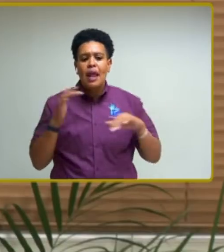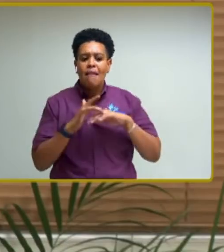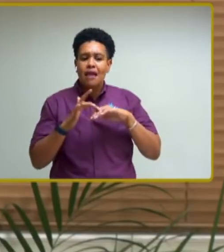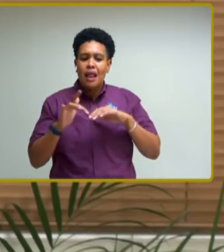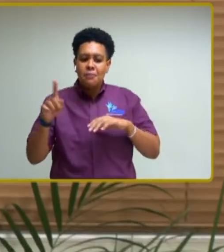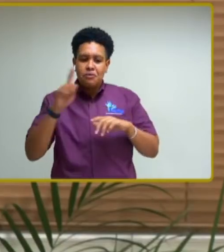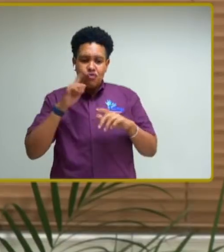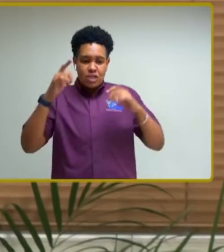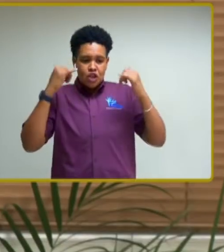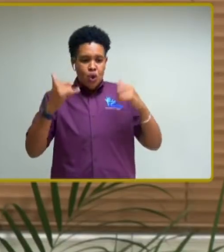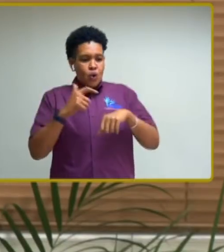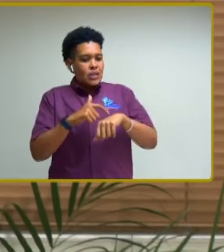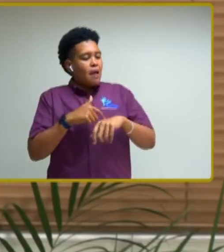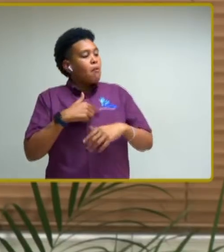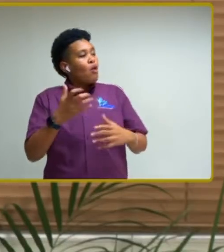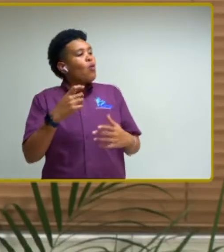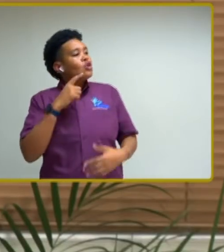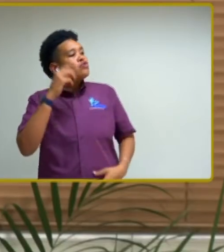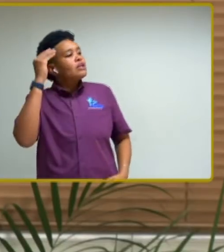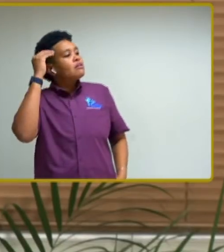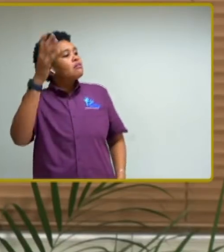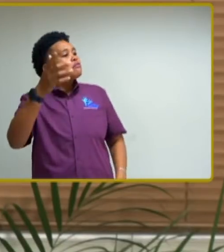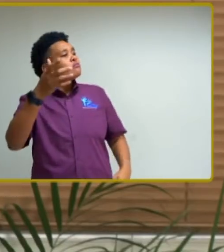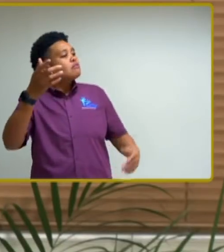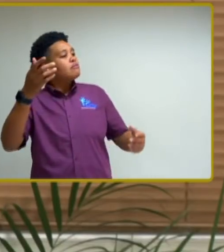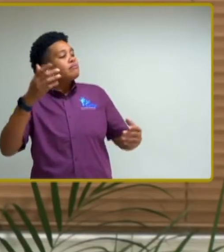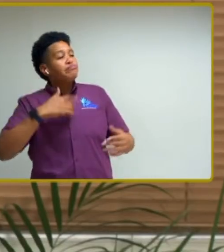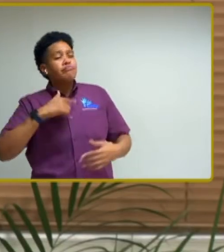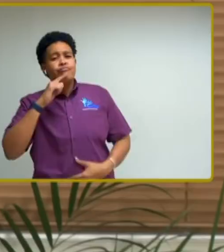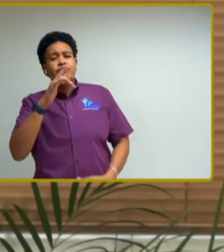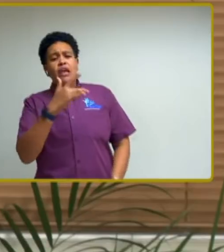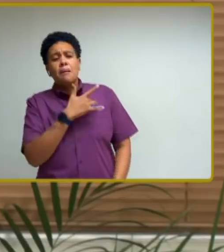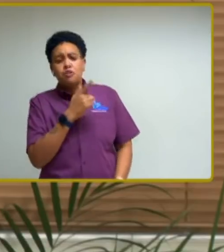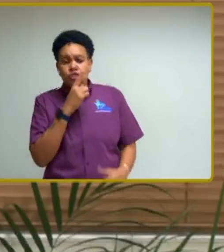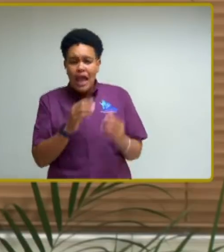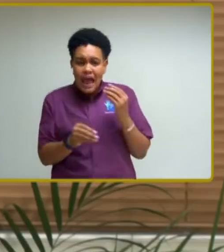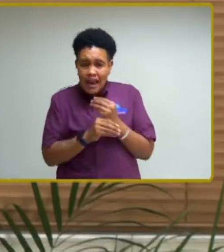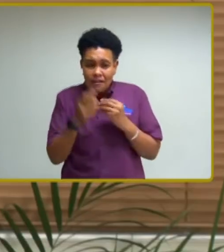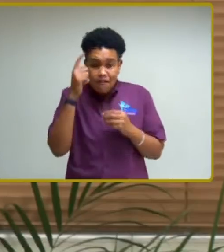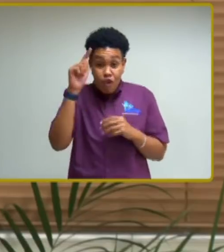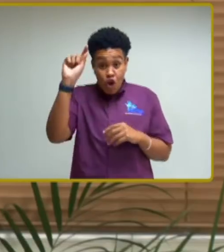In the meantime, I want to just extend my appreciation again on